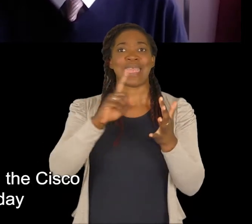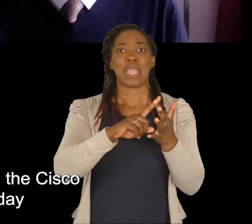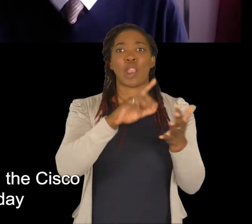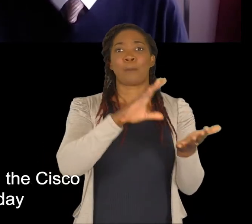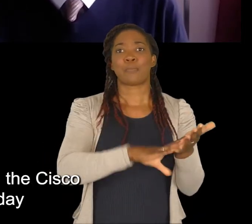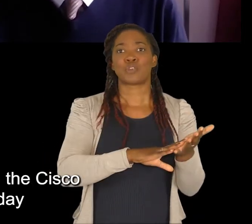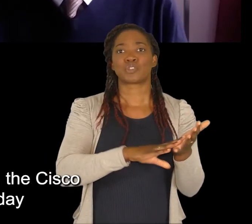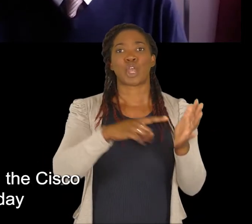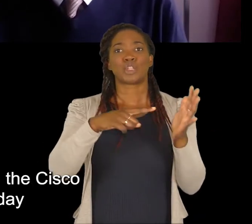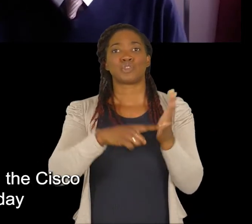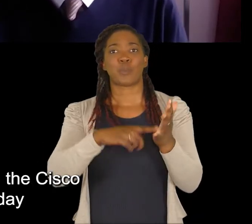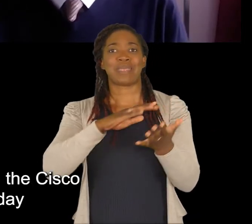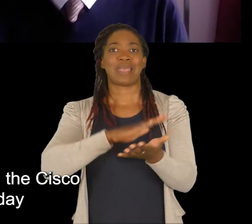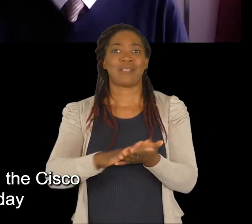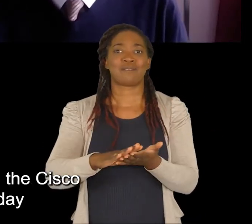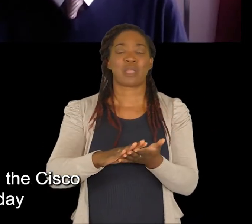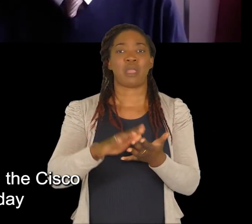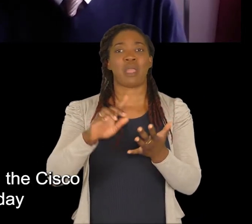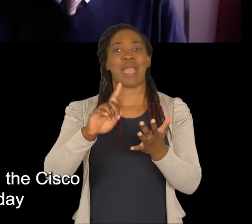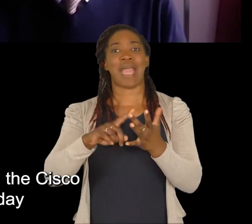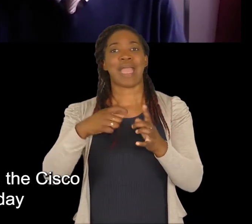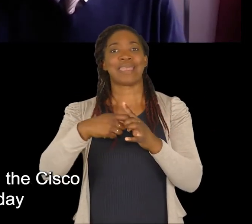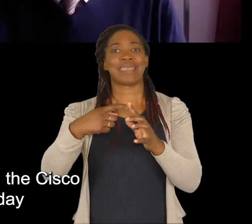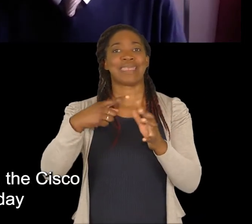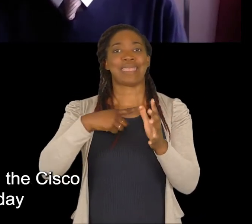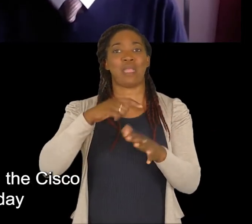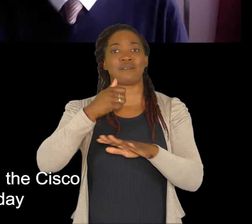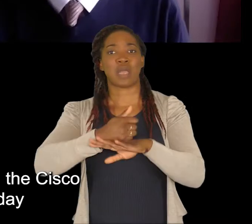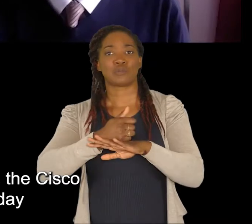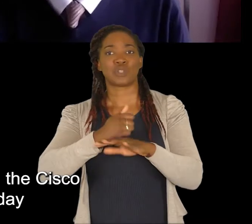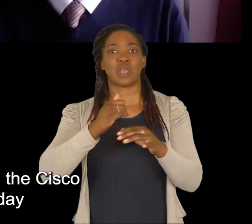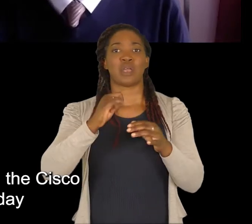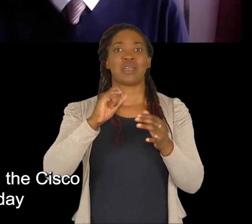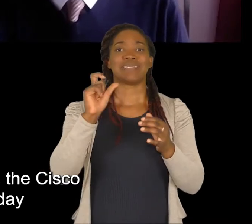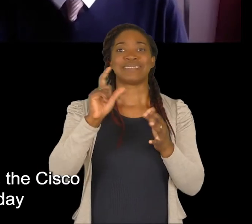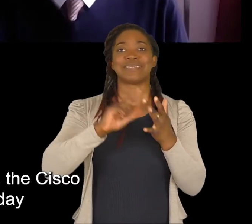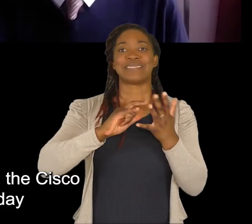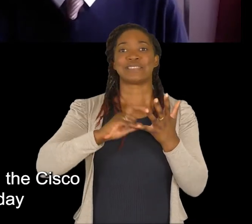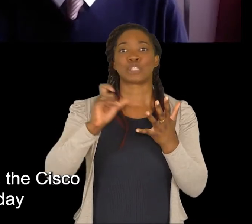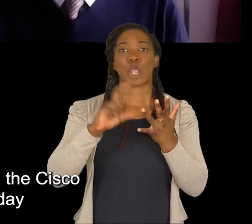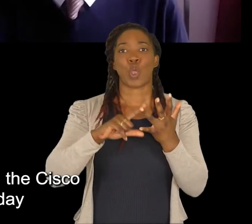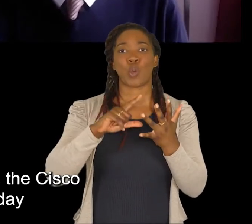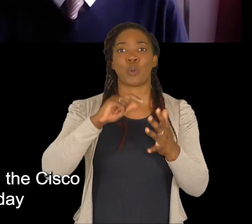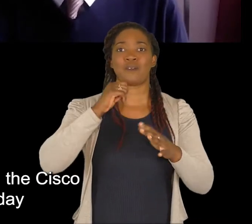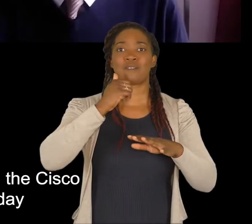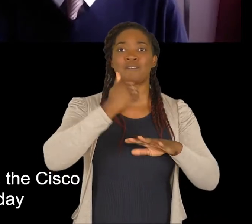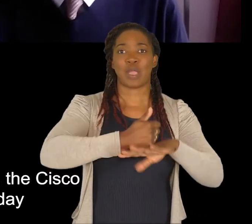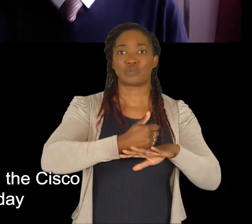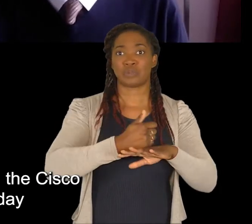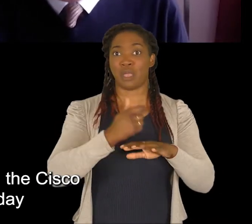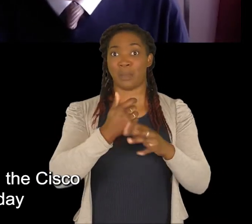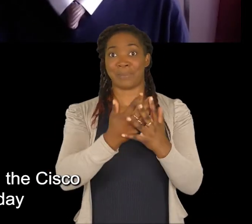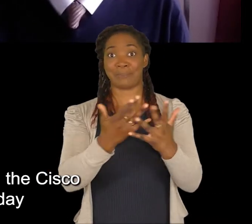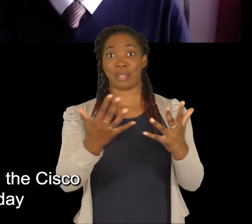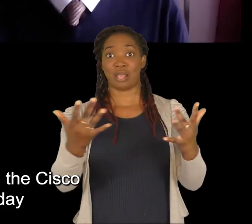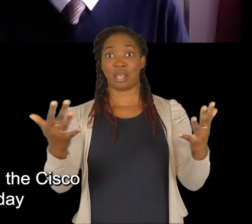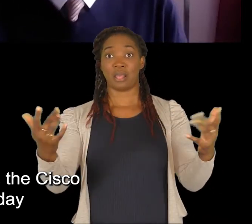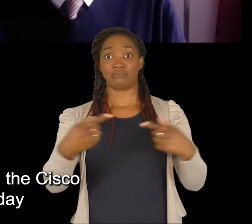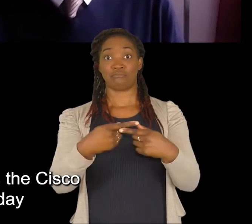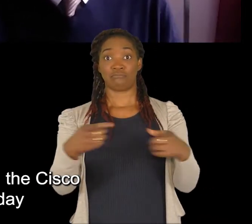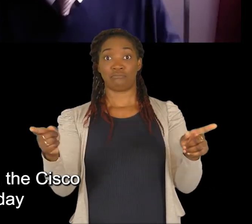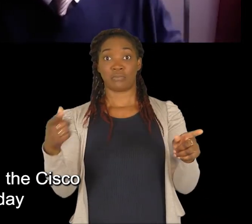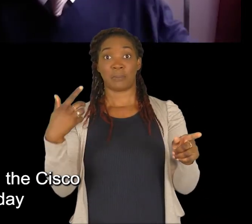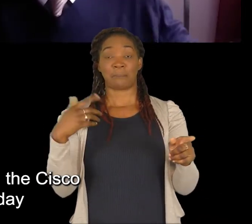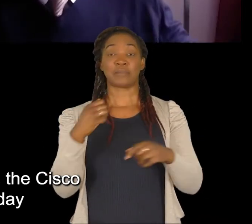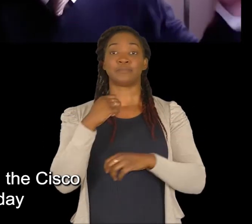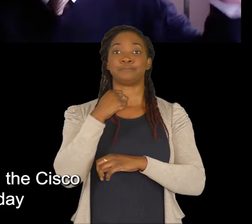Musks, the Tommy Hilfiger, the IKEA founder, you know, the Cisco founder, so many people that are around us every day